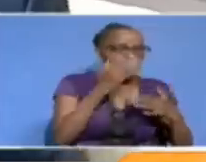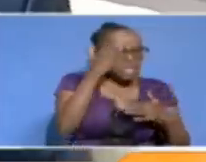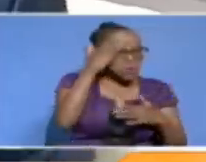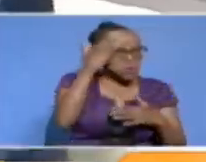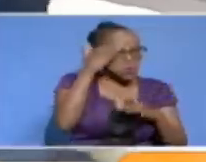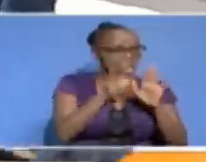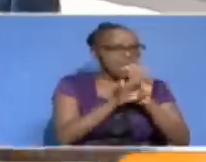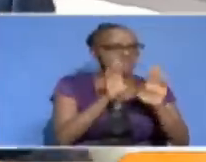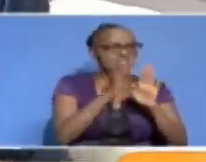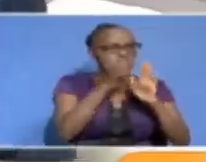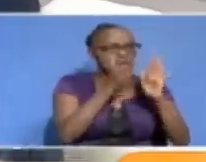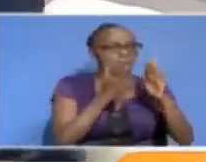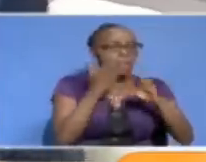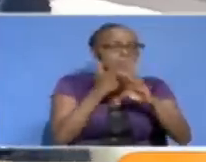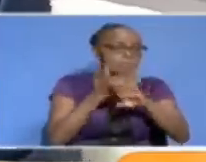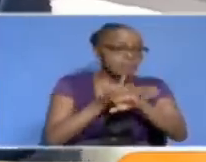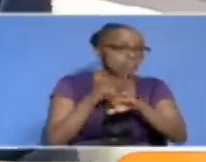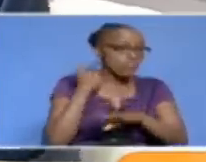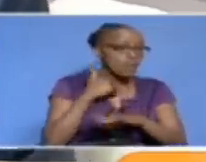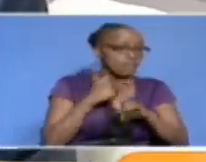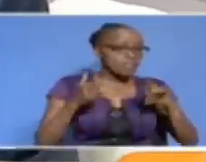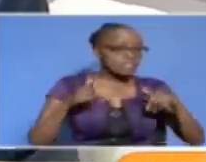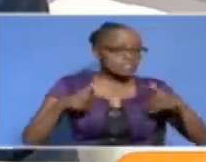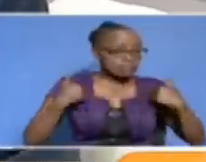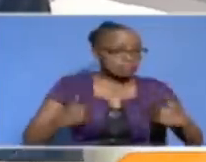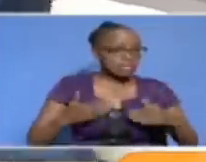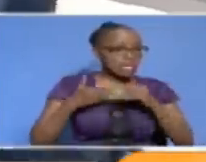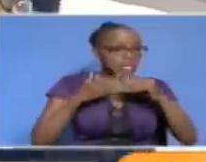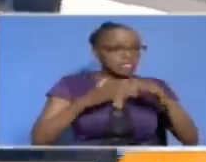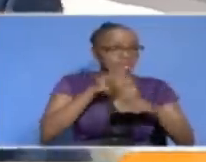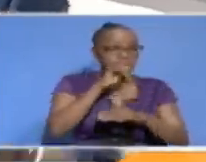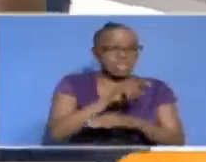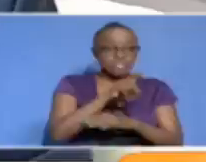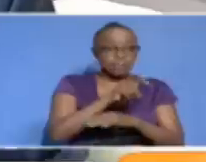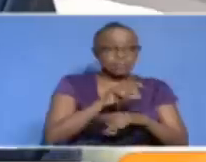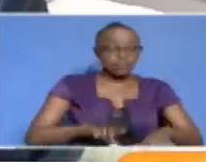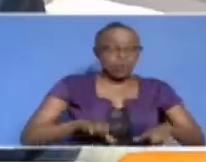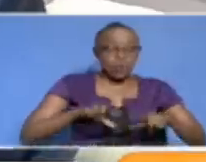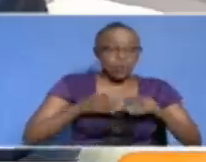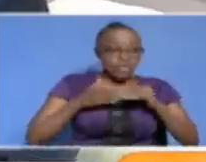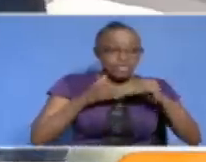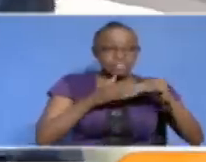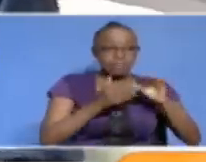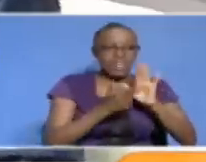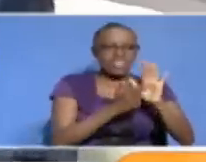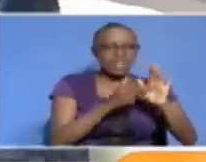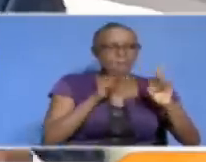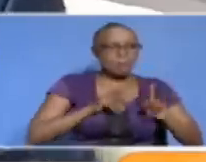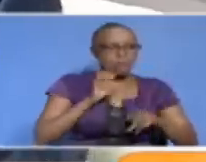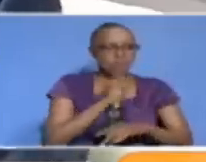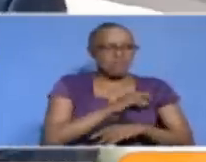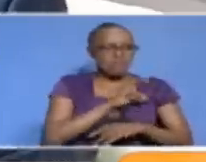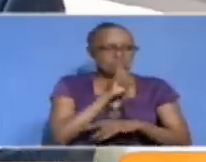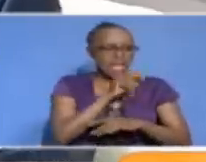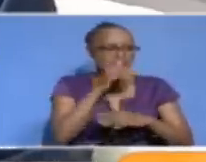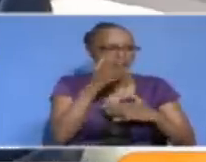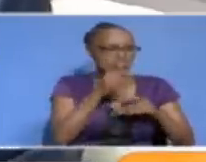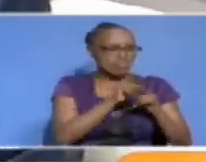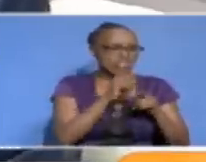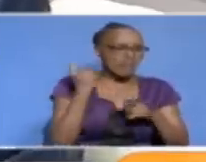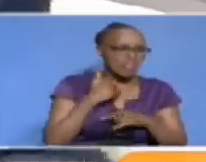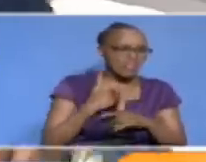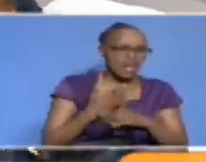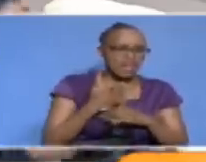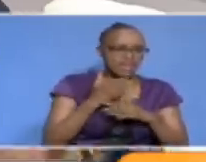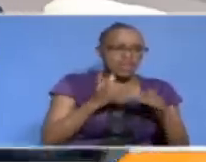know. Because I've been a thief, I was a... But now I'm a leader. I should lead by example. Yeah. Hiyo ndio watu wanaogopa wanaona oh okay. Ulikuwa mkora. So